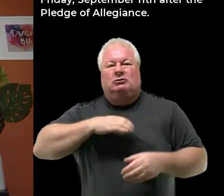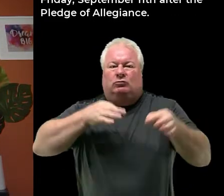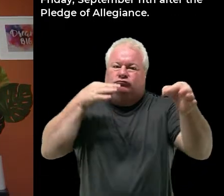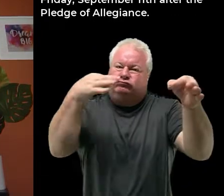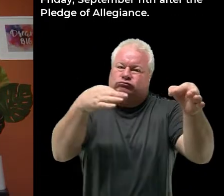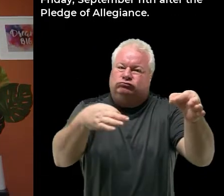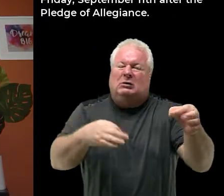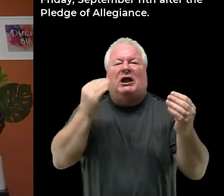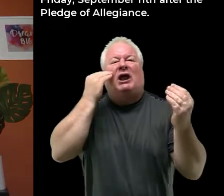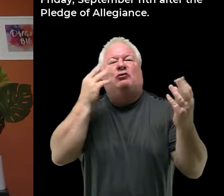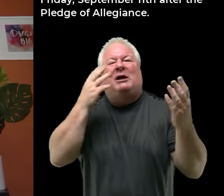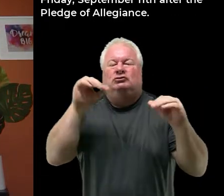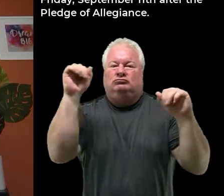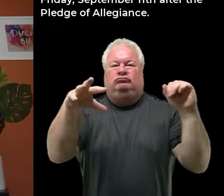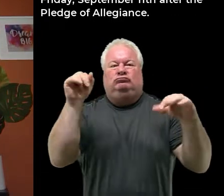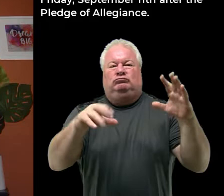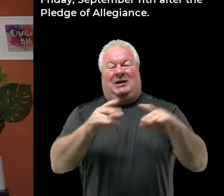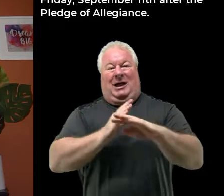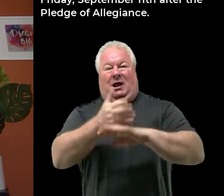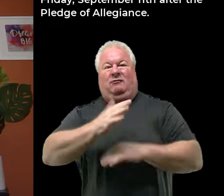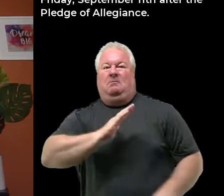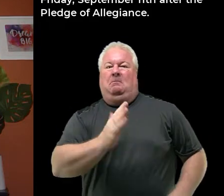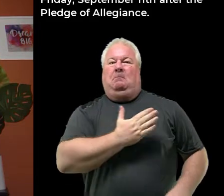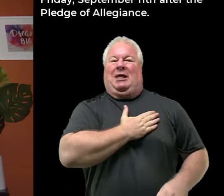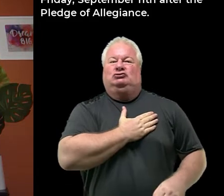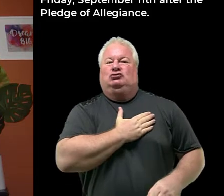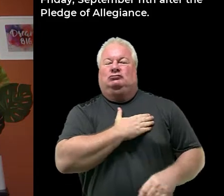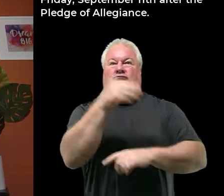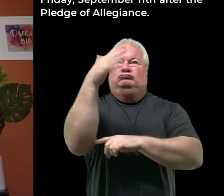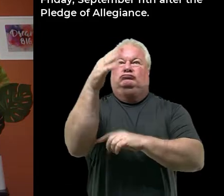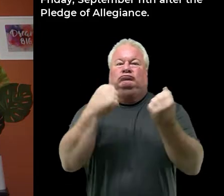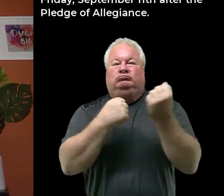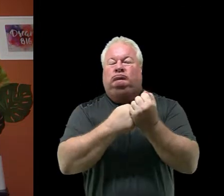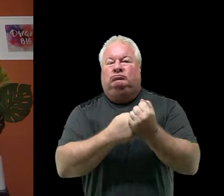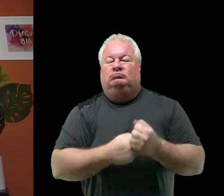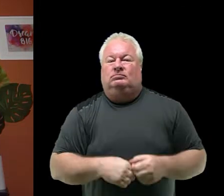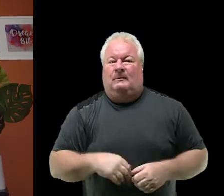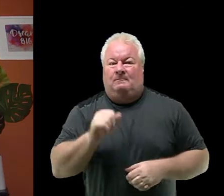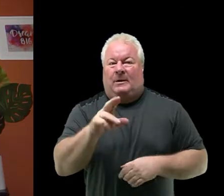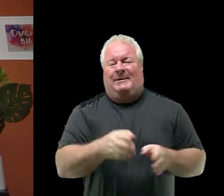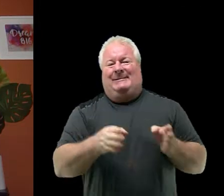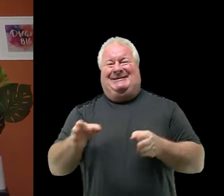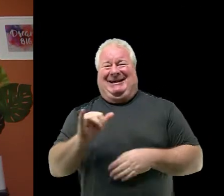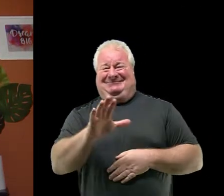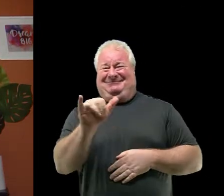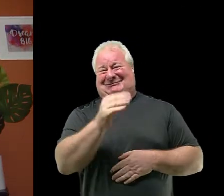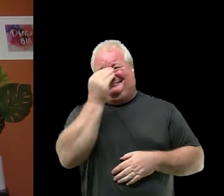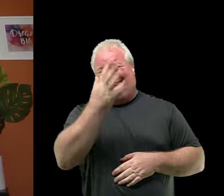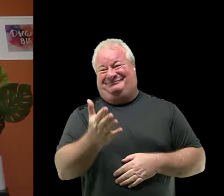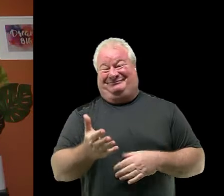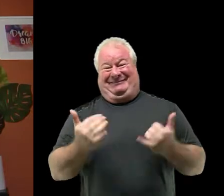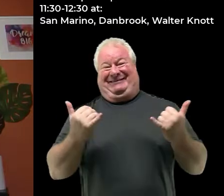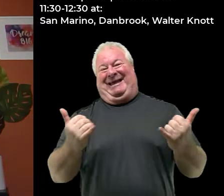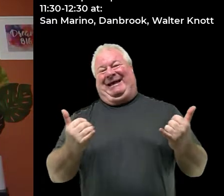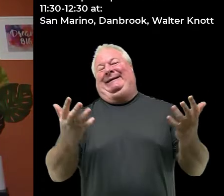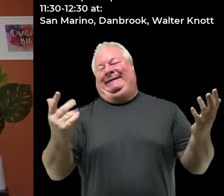council information meeting right after the Pledge of Allegiance. I am sorry to report that